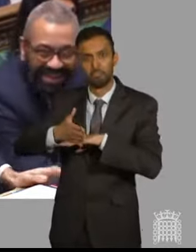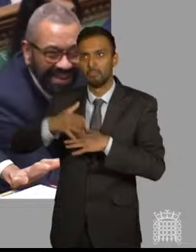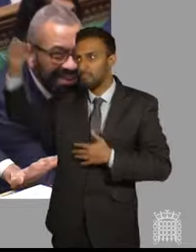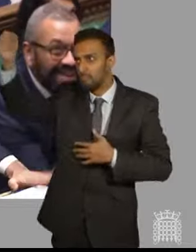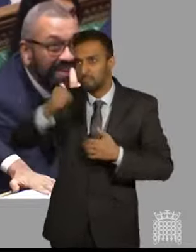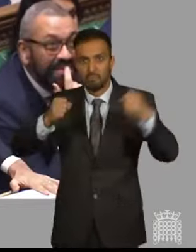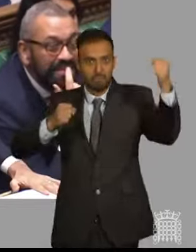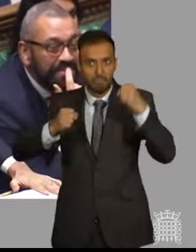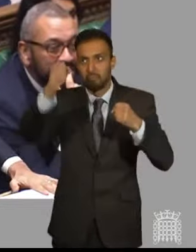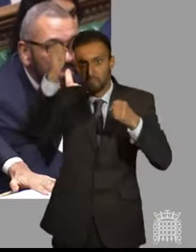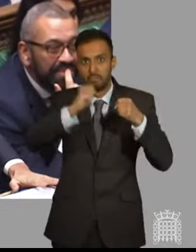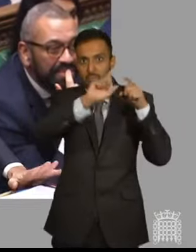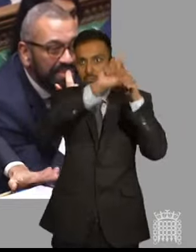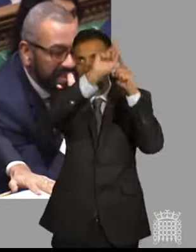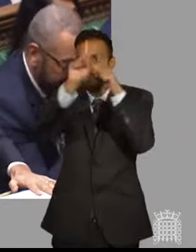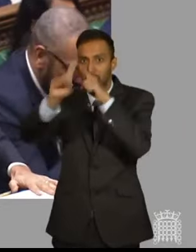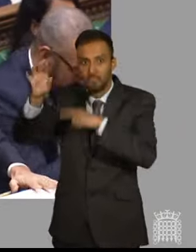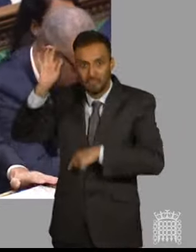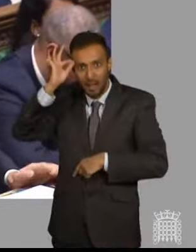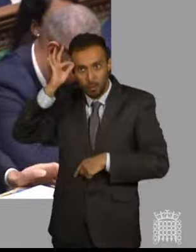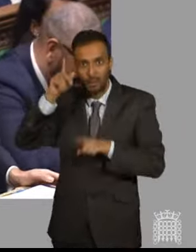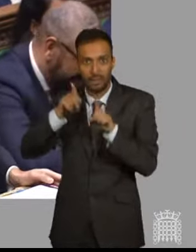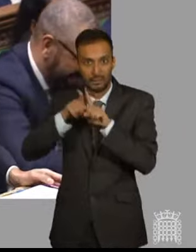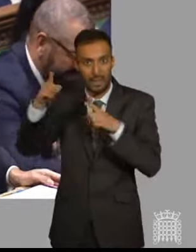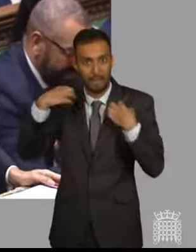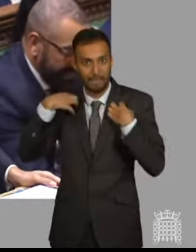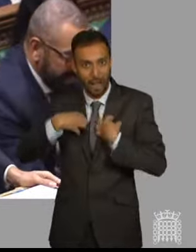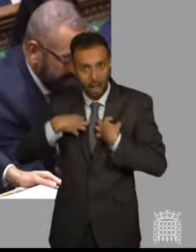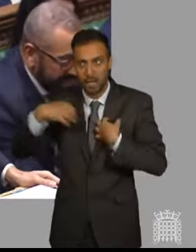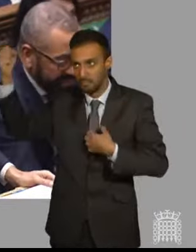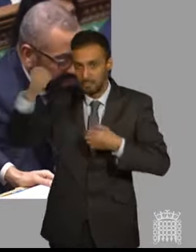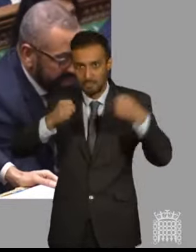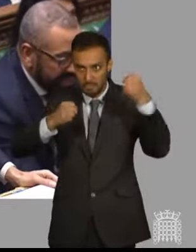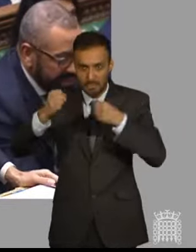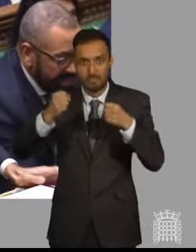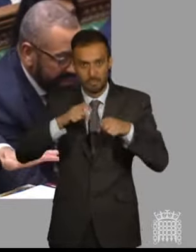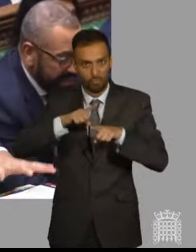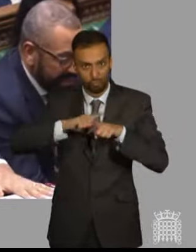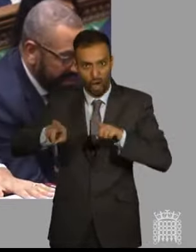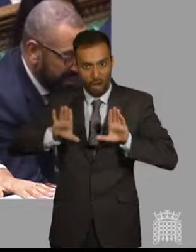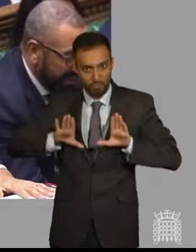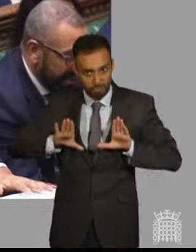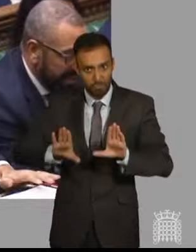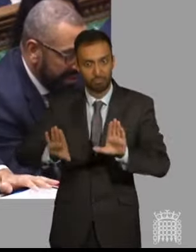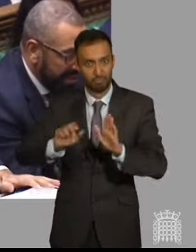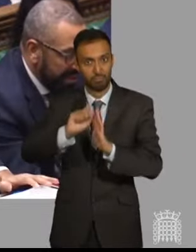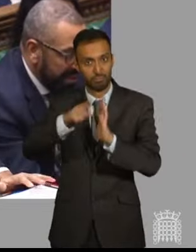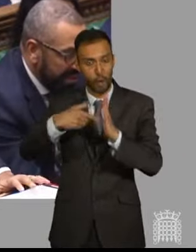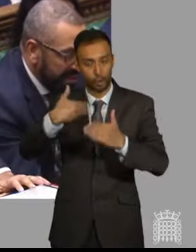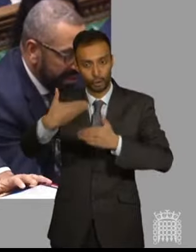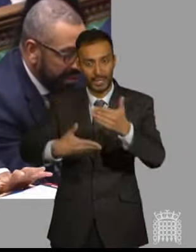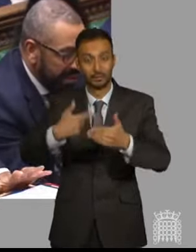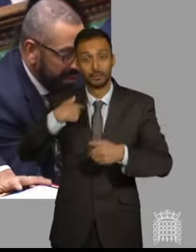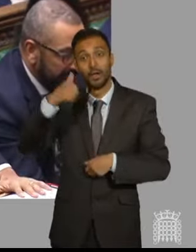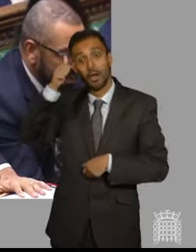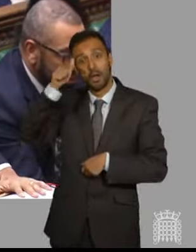forward. I know that my honourable friend, the Rail Minister, is meeting with my honourable friend to discuss this proposal and ensure that